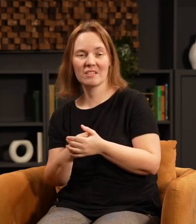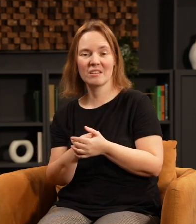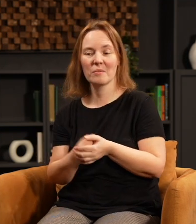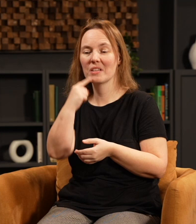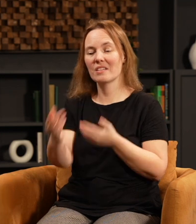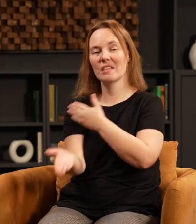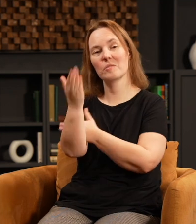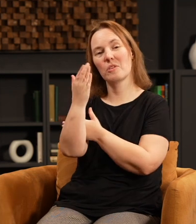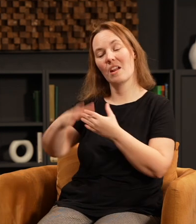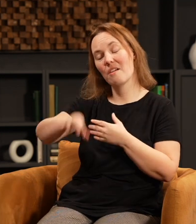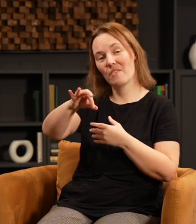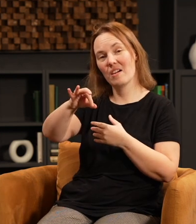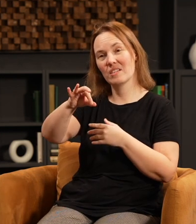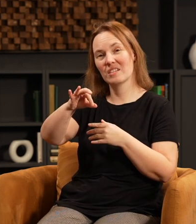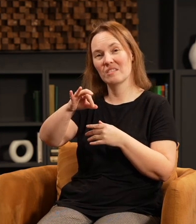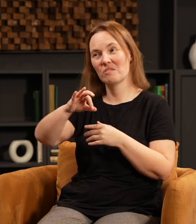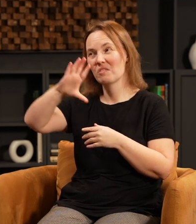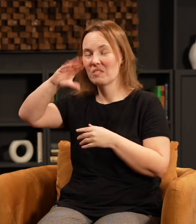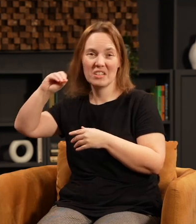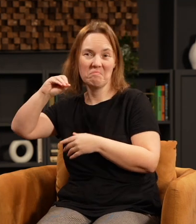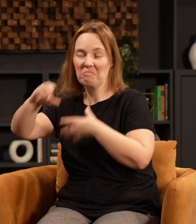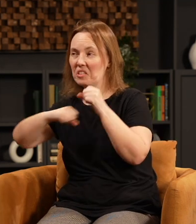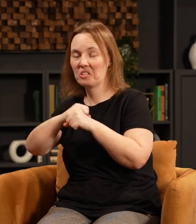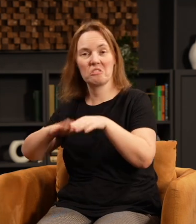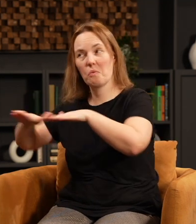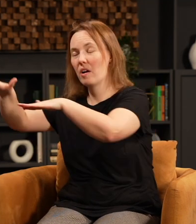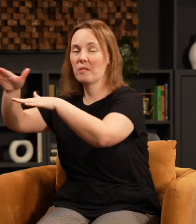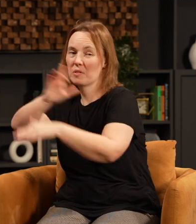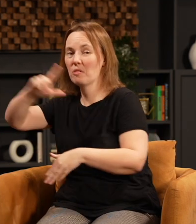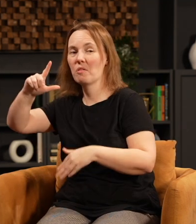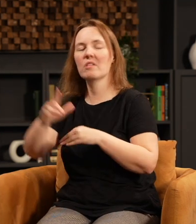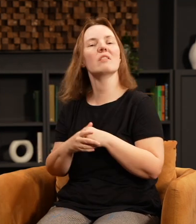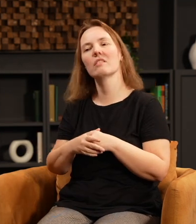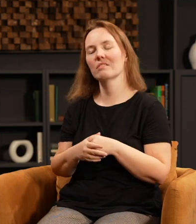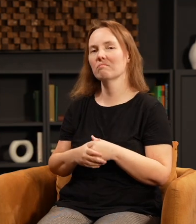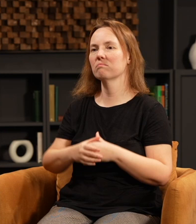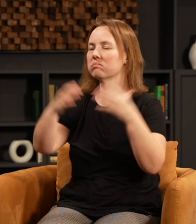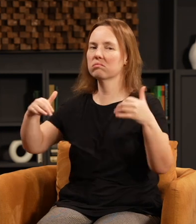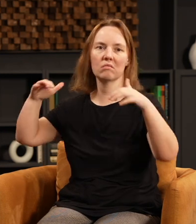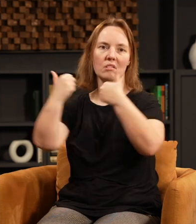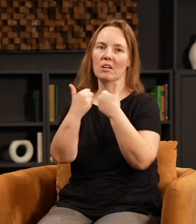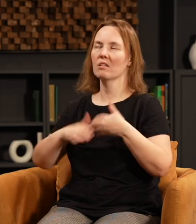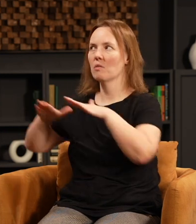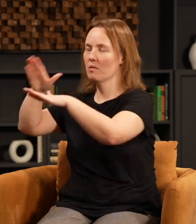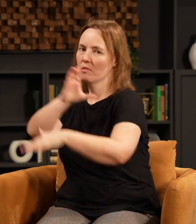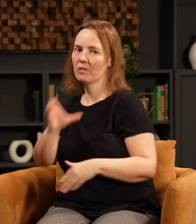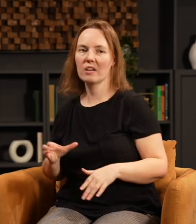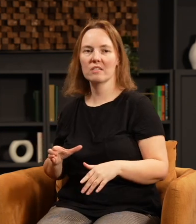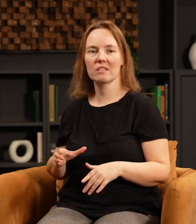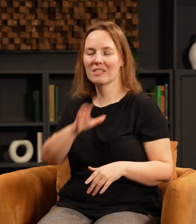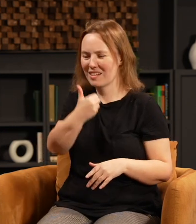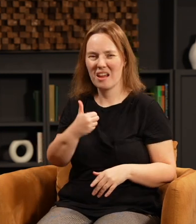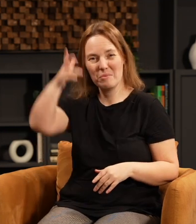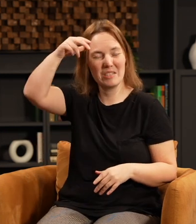this morning that I have found over some 50-odd years of walking with the Lord that the greatest challenge to me in walking with Christ has